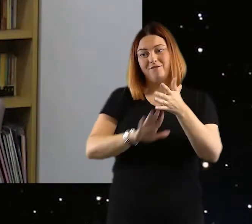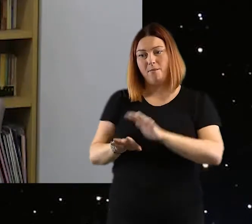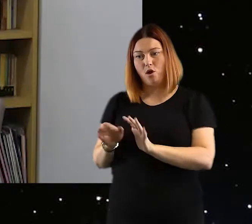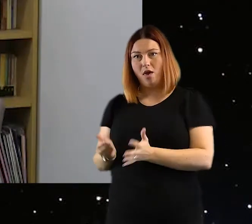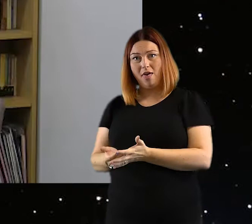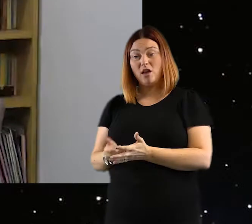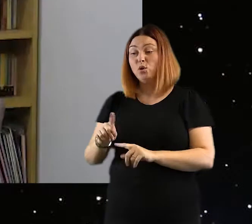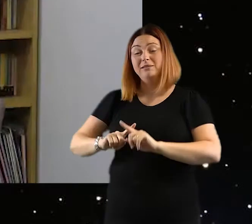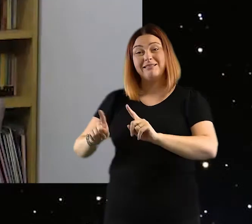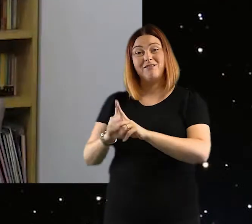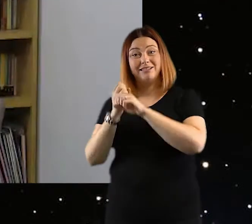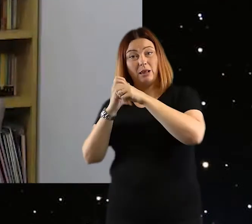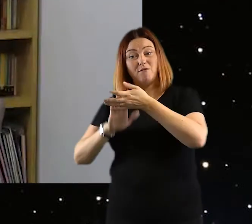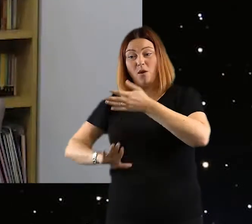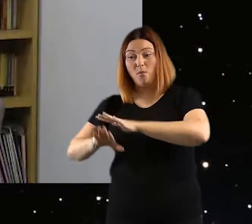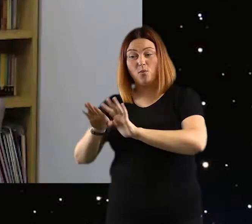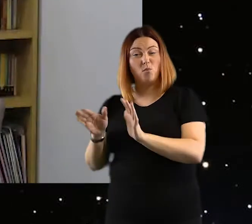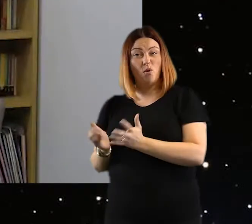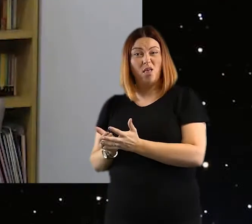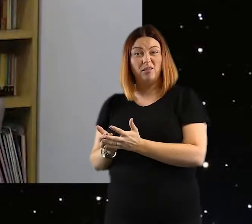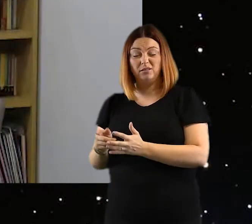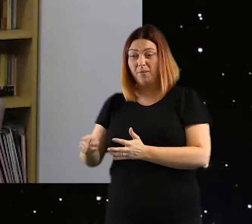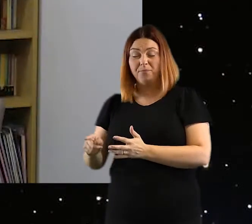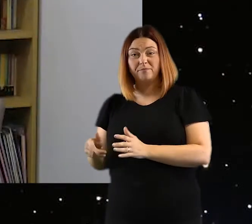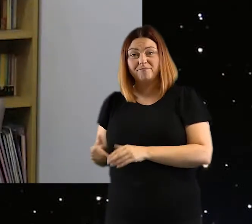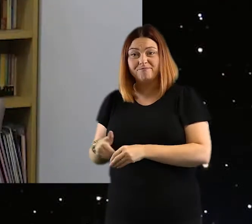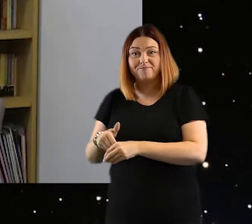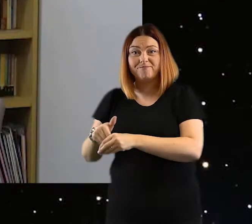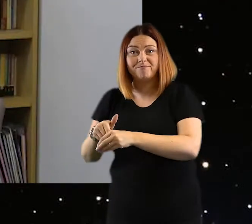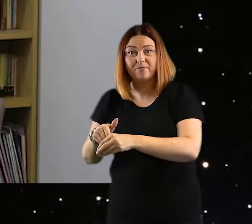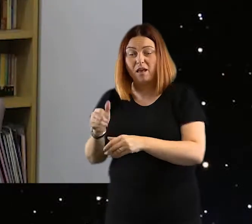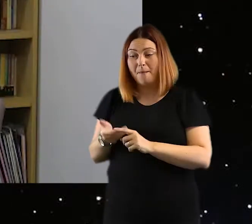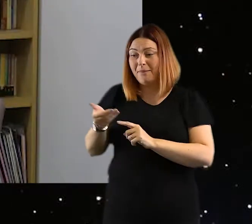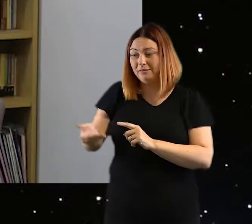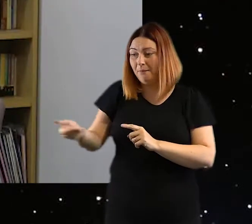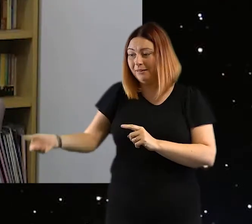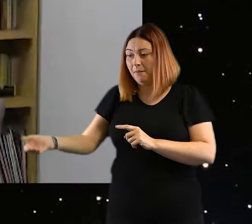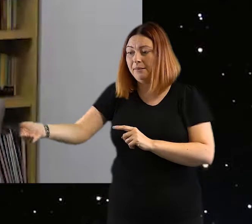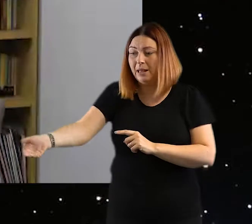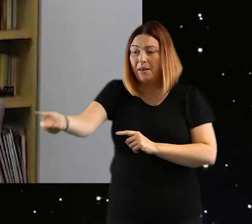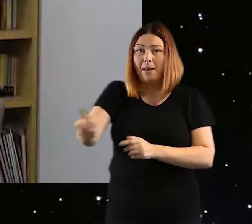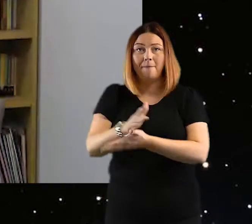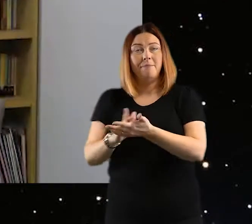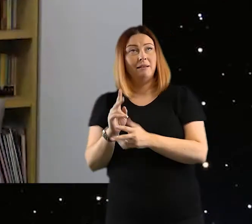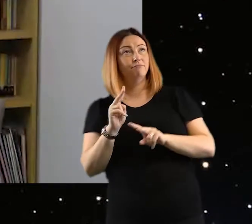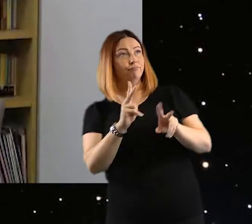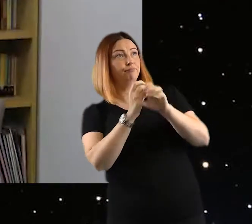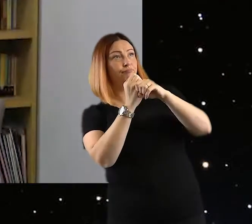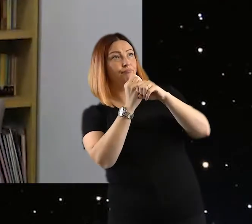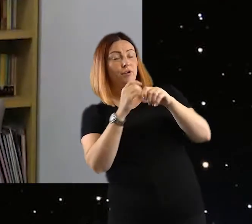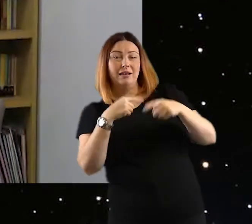it all the time. So it was supplemented by ground-based observing. So telescopes from around the world, including the Liverpool Telescope, we sort of filled in the